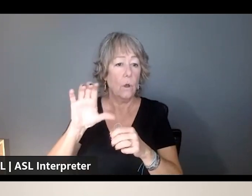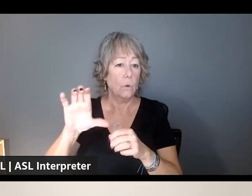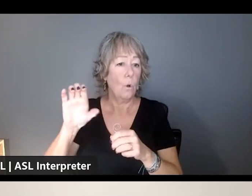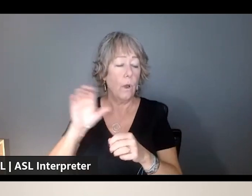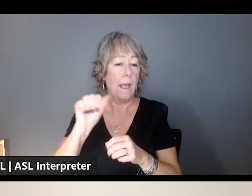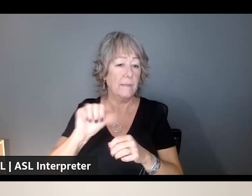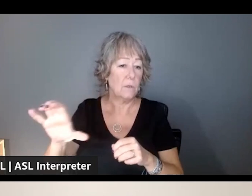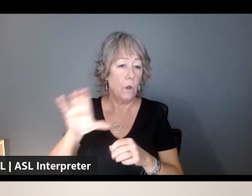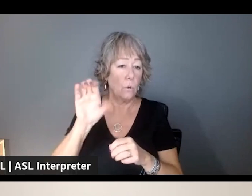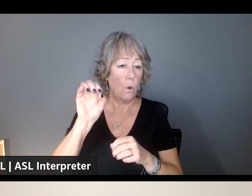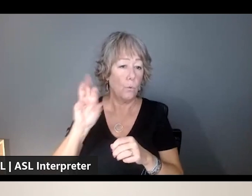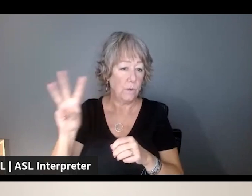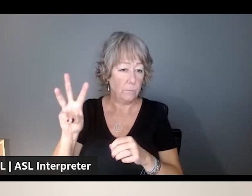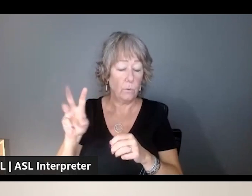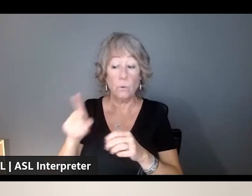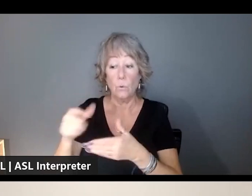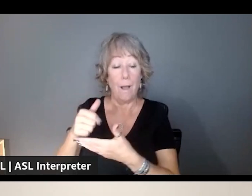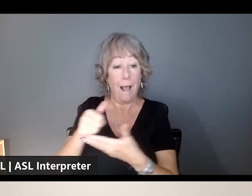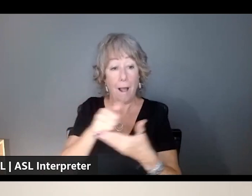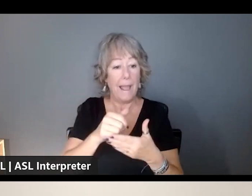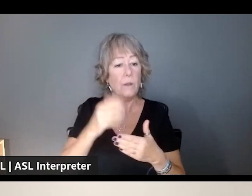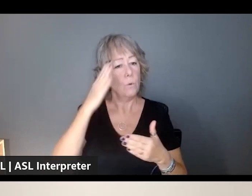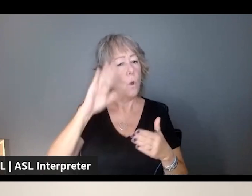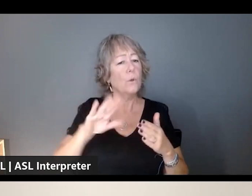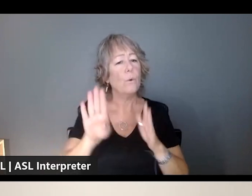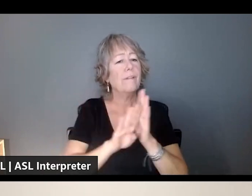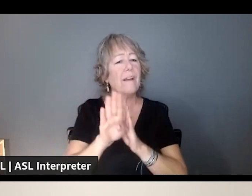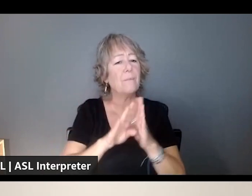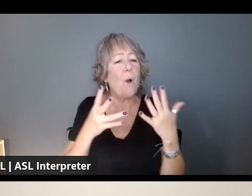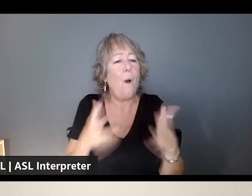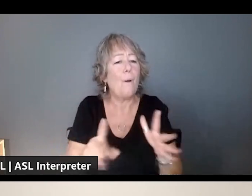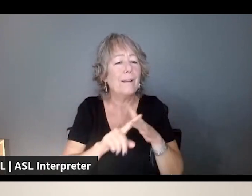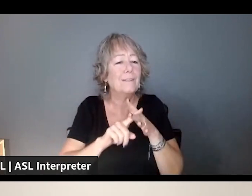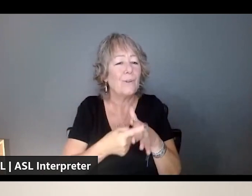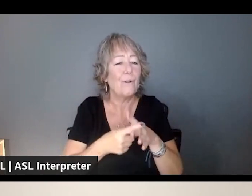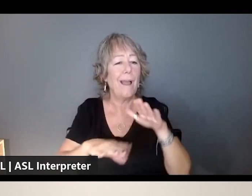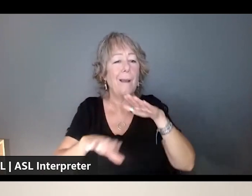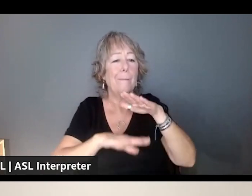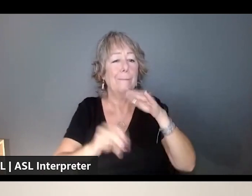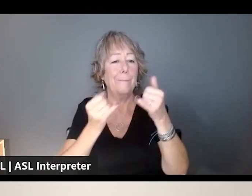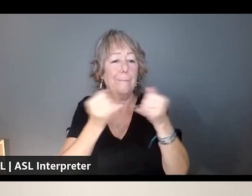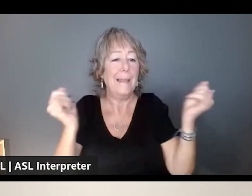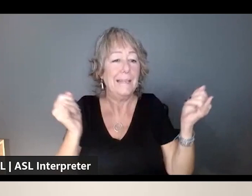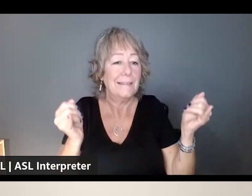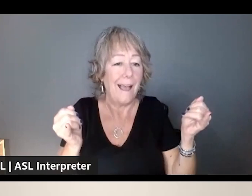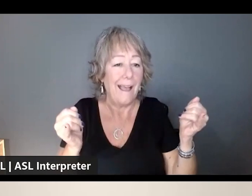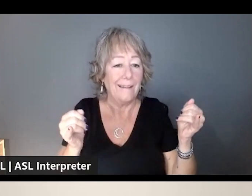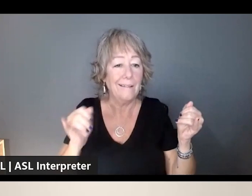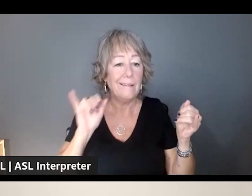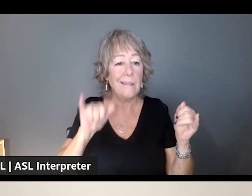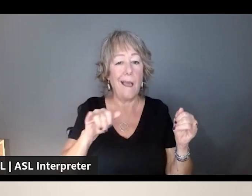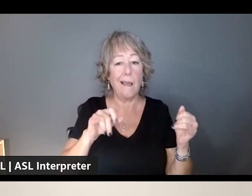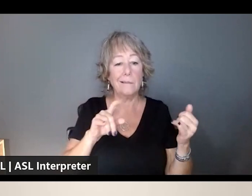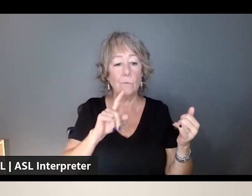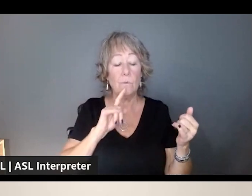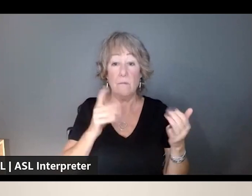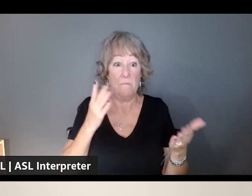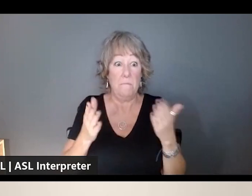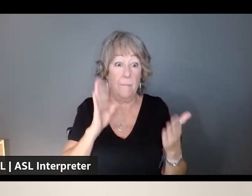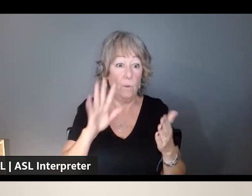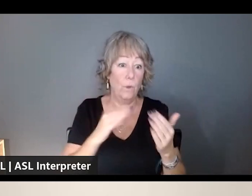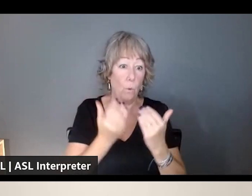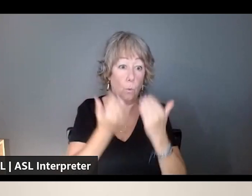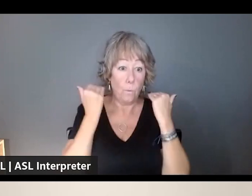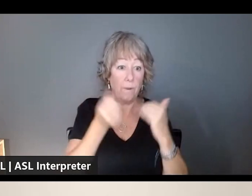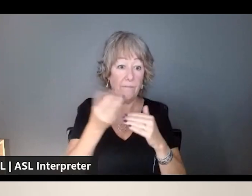and know that all your developers are already starting at a baseline that's might take them a few months